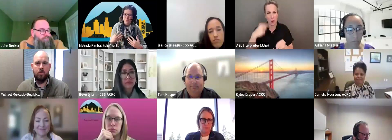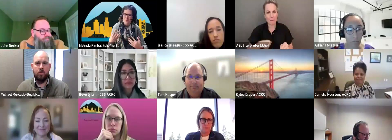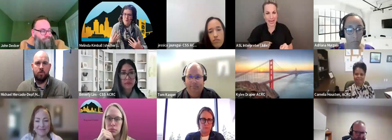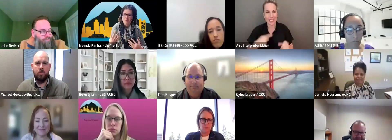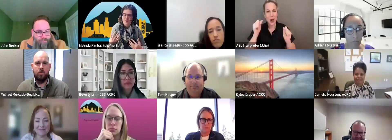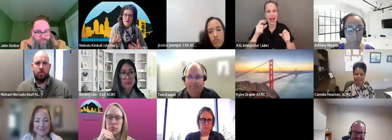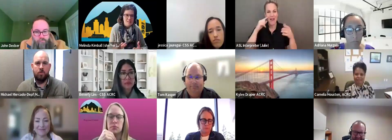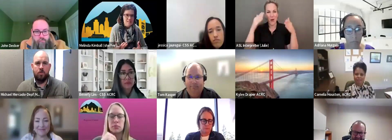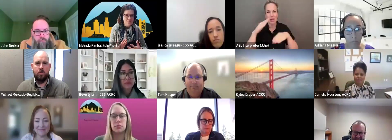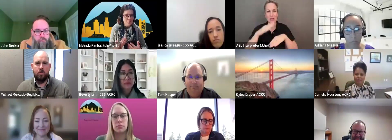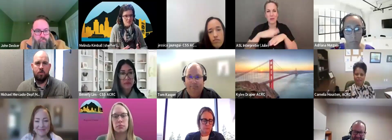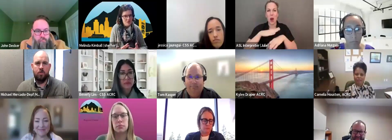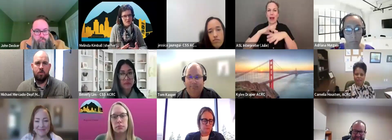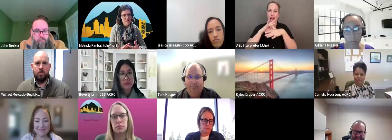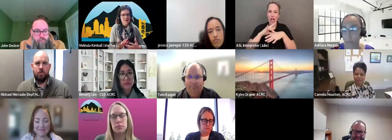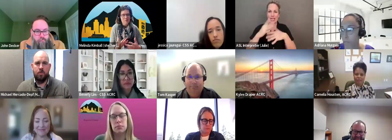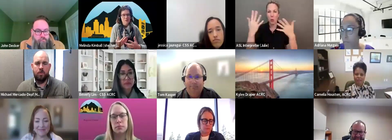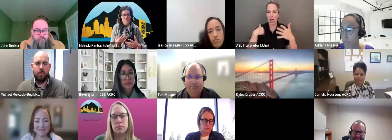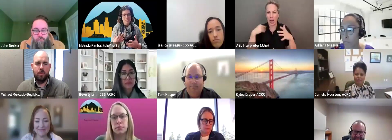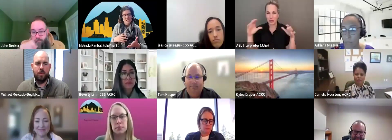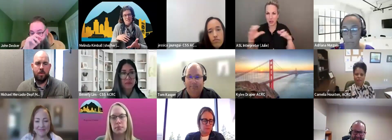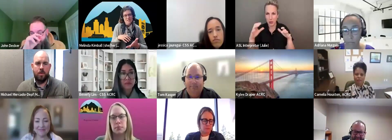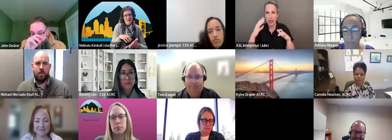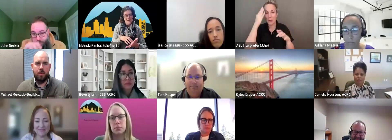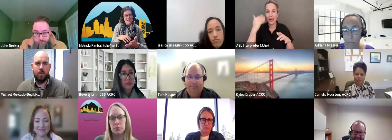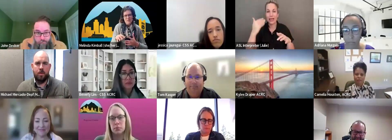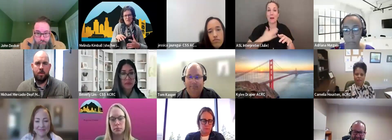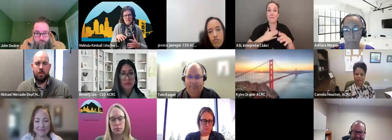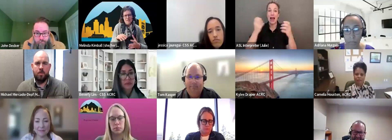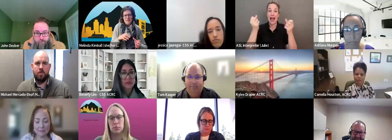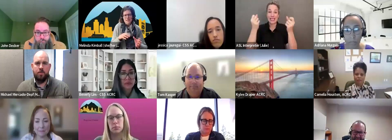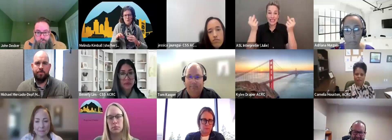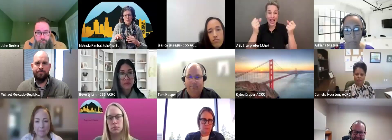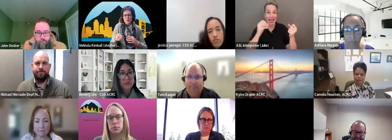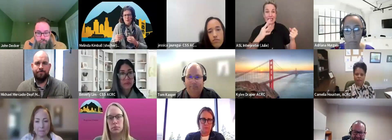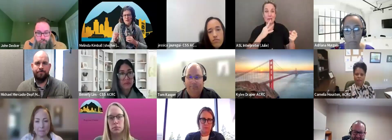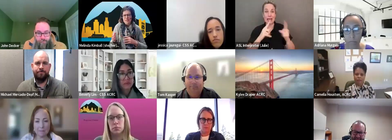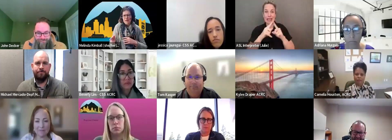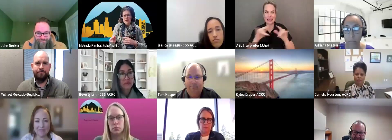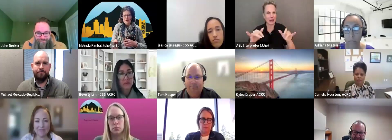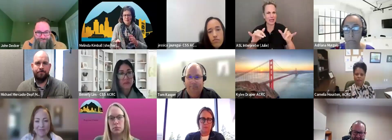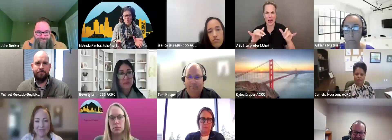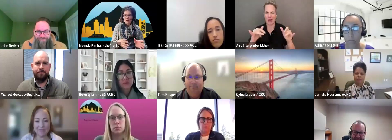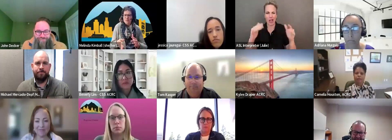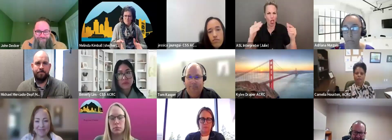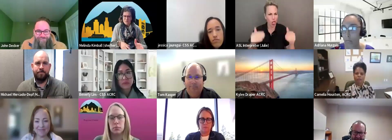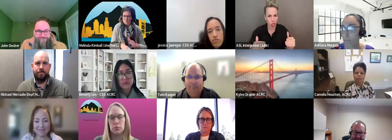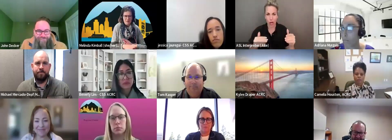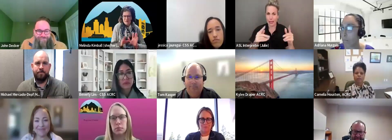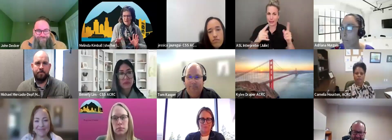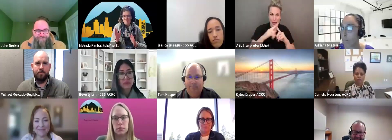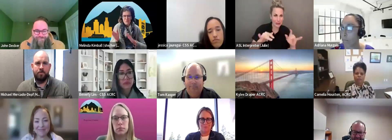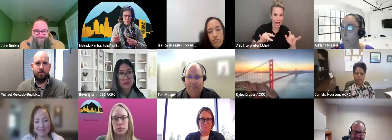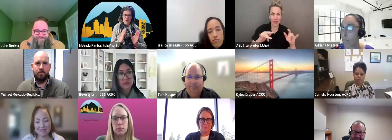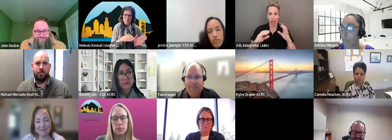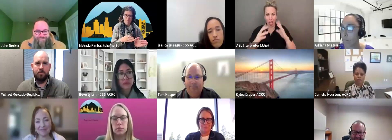be focused more on my content and what I'm giving, because my signing and speaking skills get a little weaker when I sign and talk at the same time.